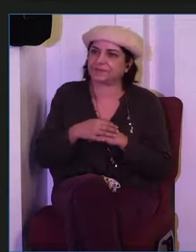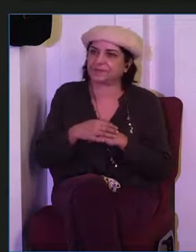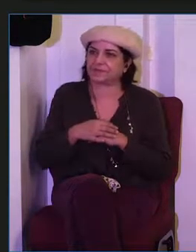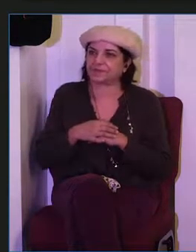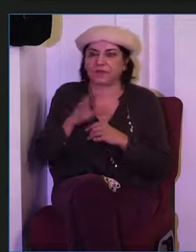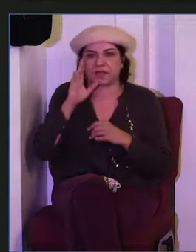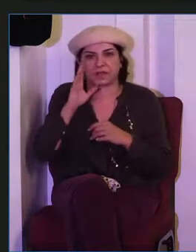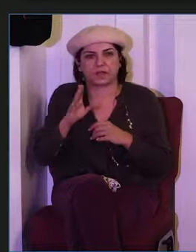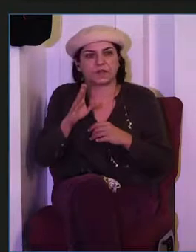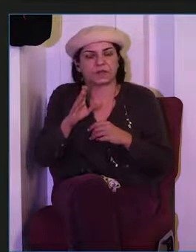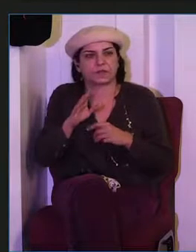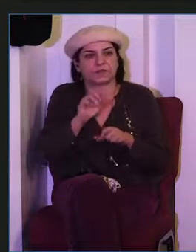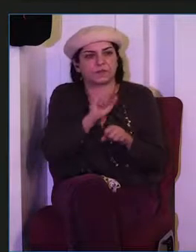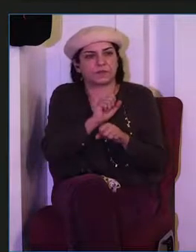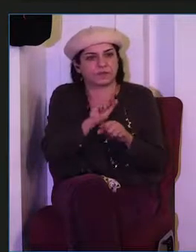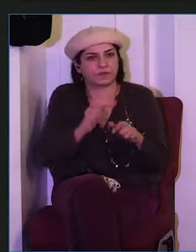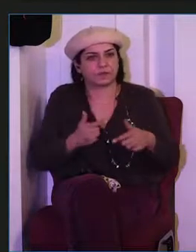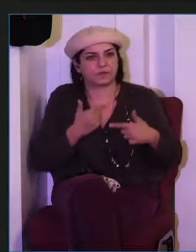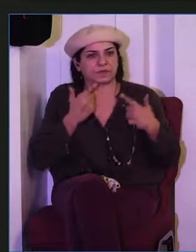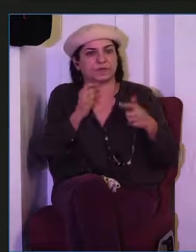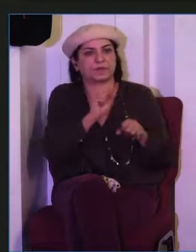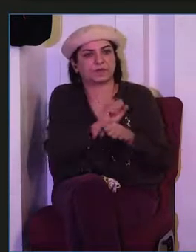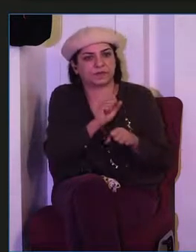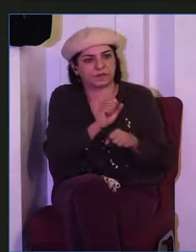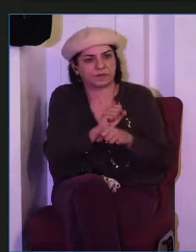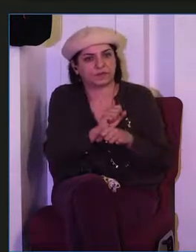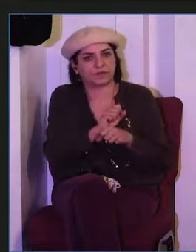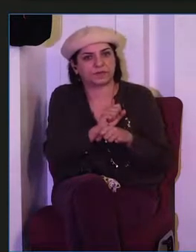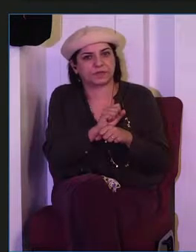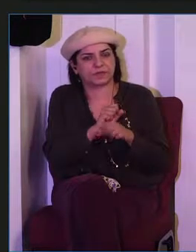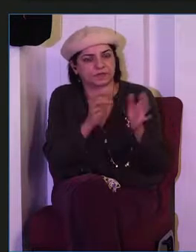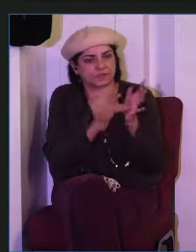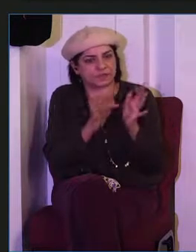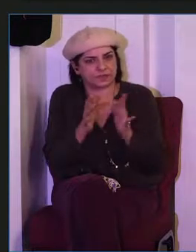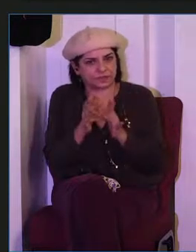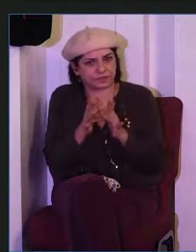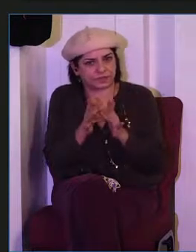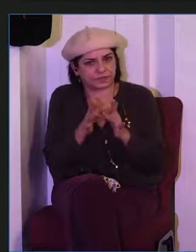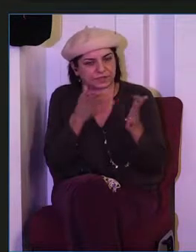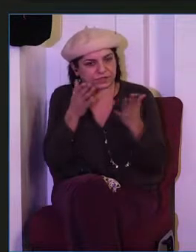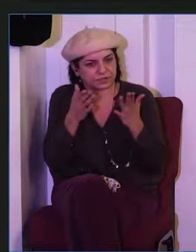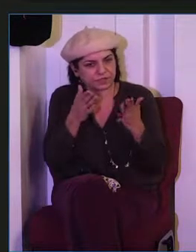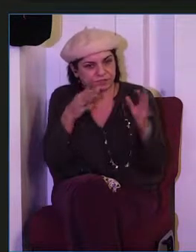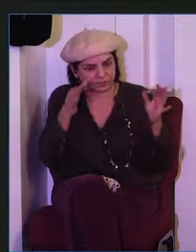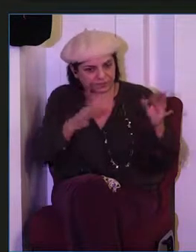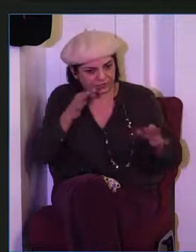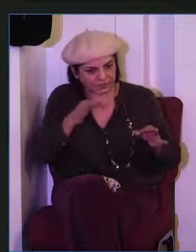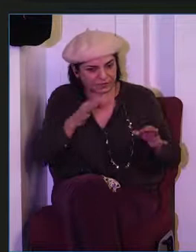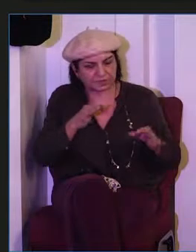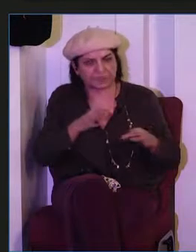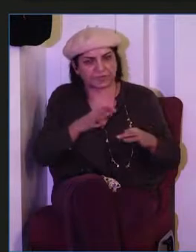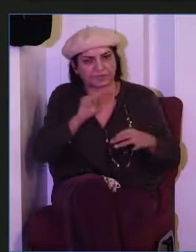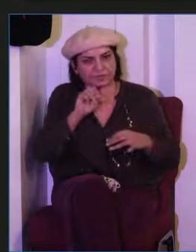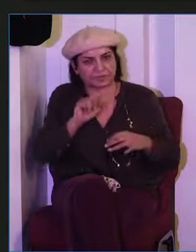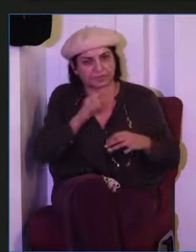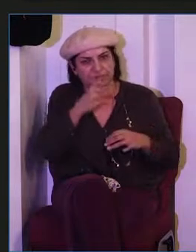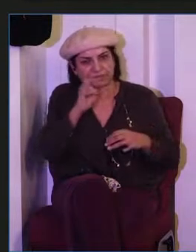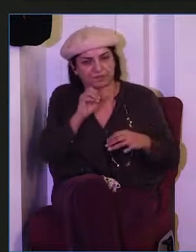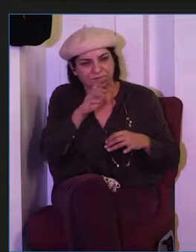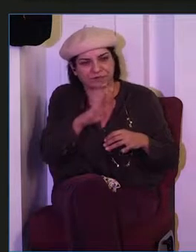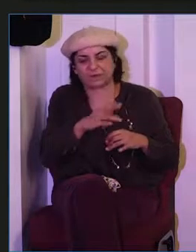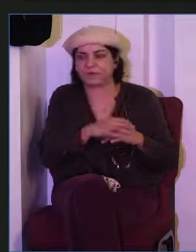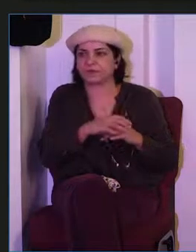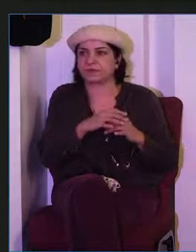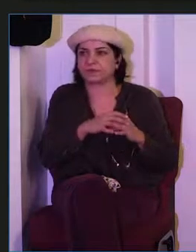in Matthew chapter 18? Boy, he was already shaking his head on that one. Yes, he says, I will. And will